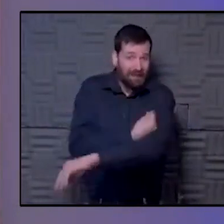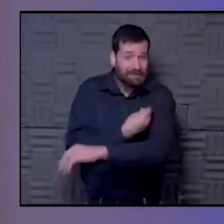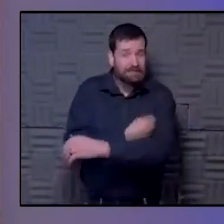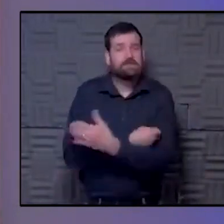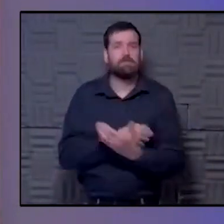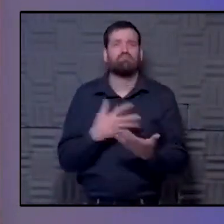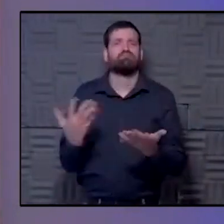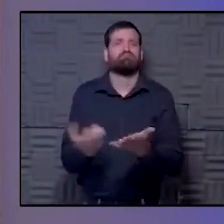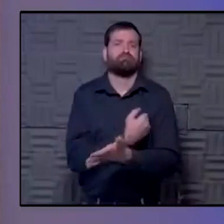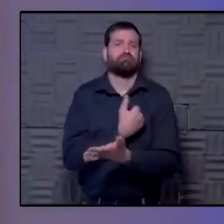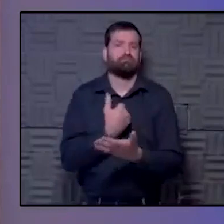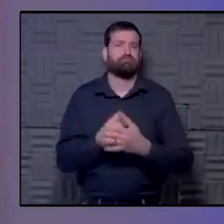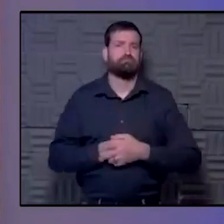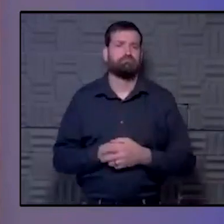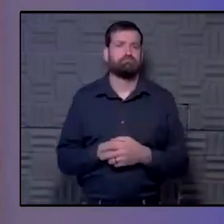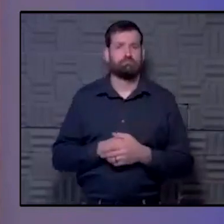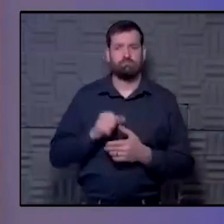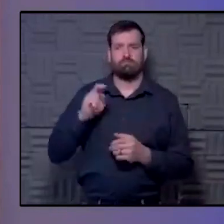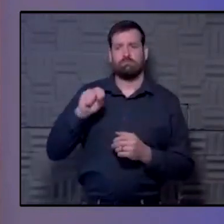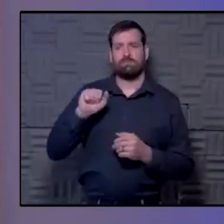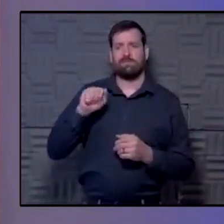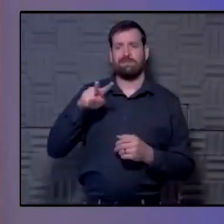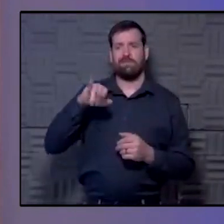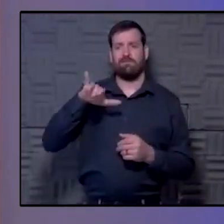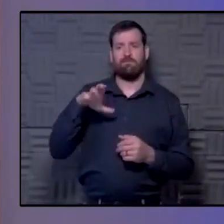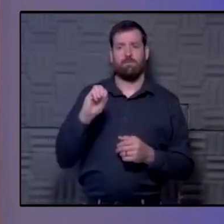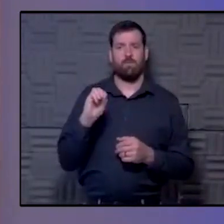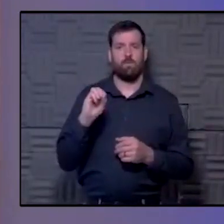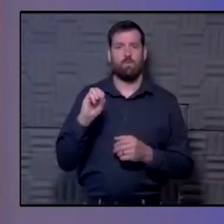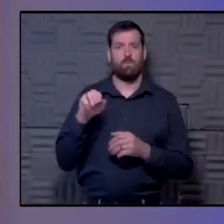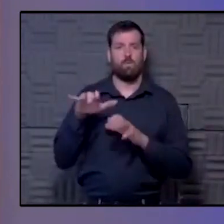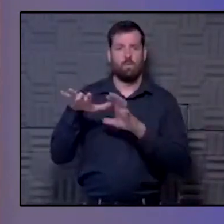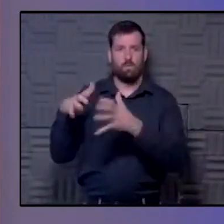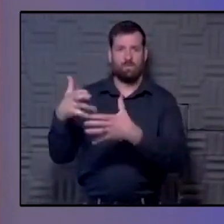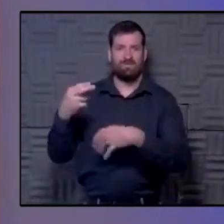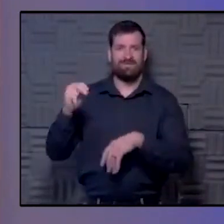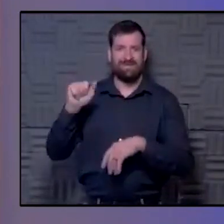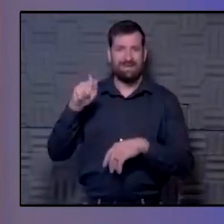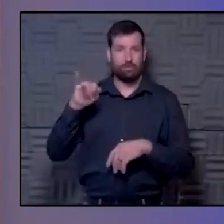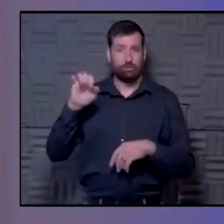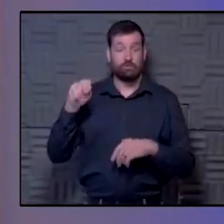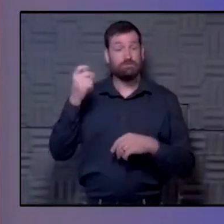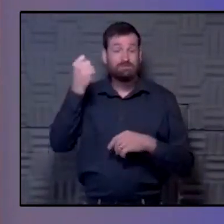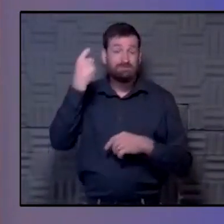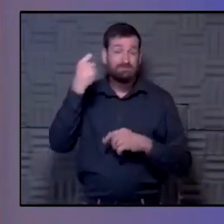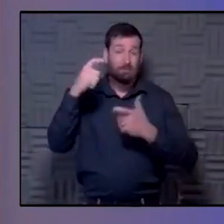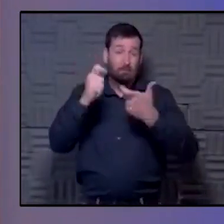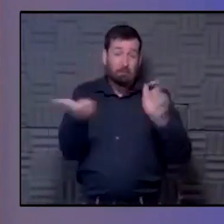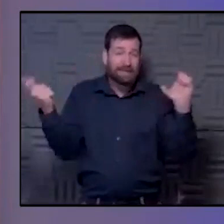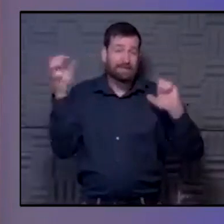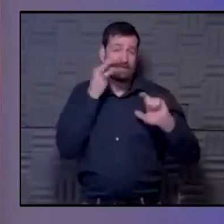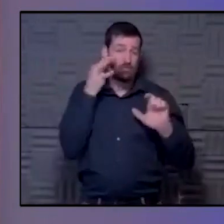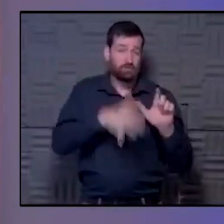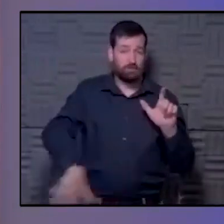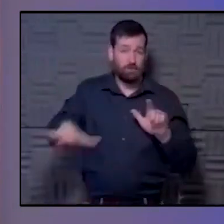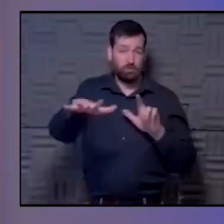they got vaccinated. So the Navajo Nation now, it is the largest reservation in the United States.